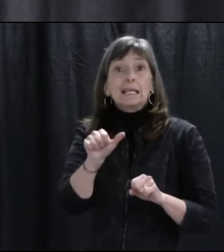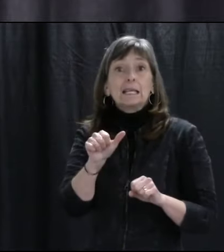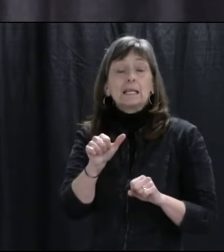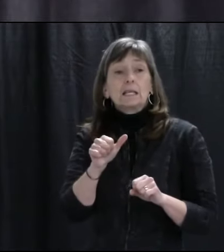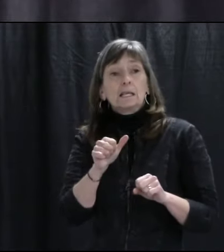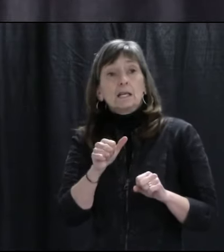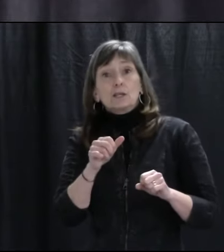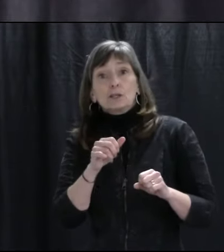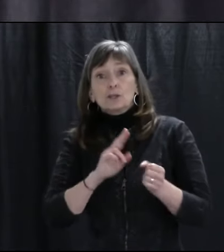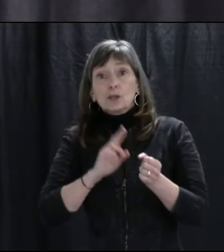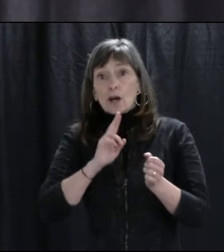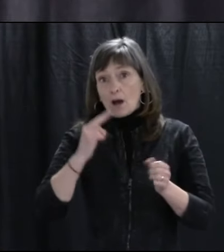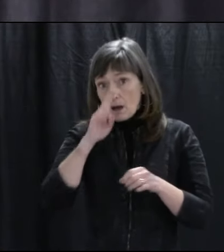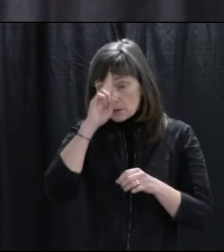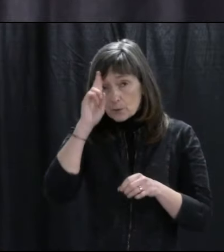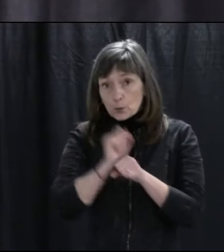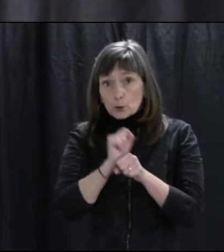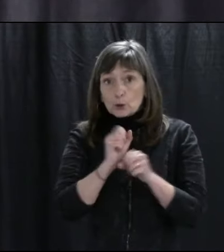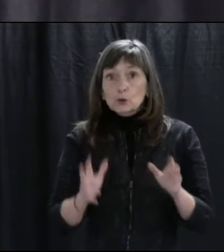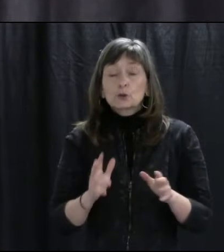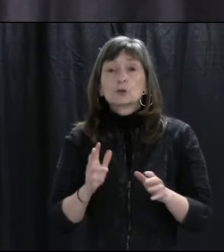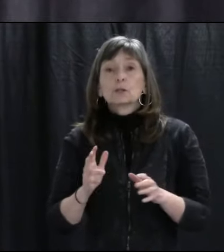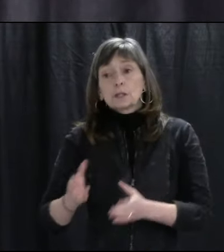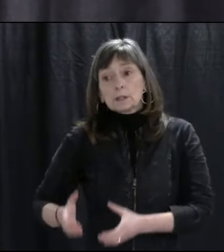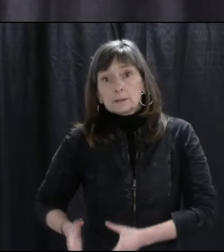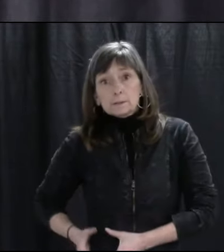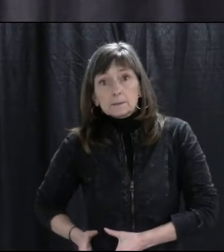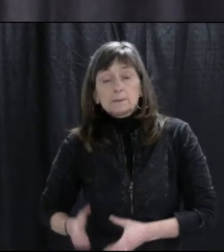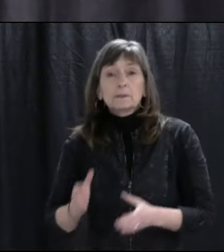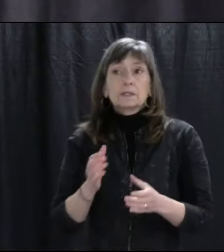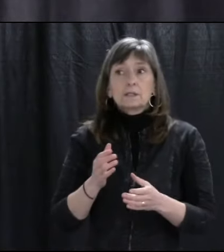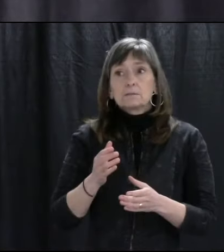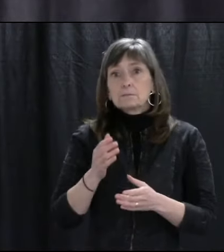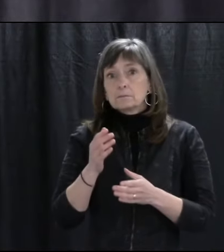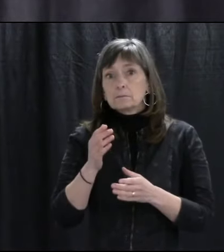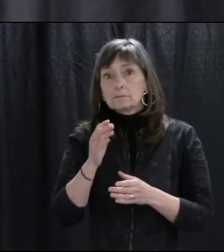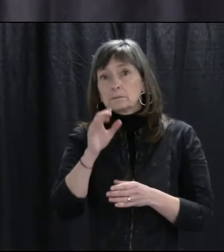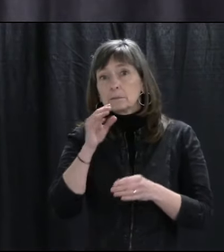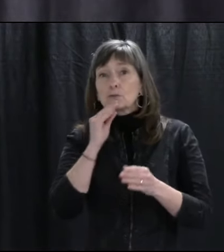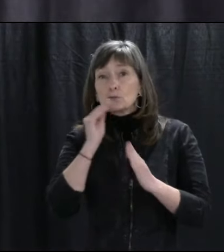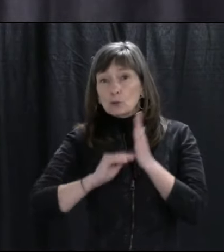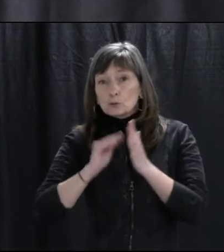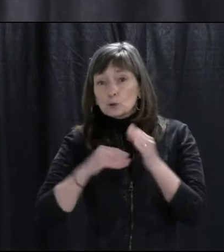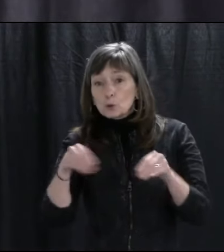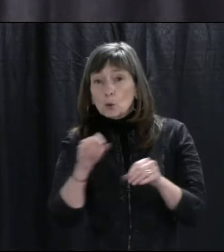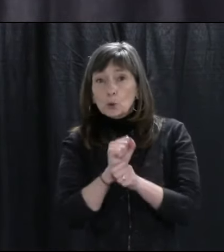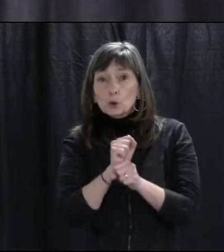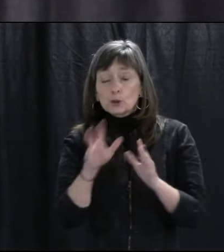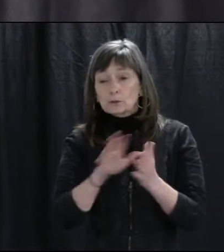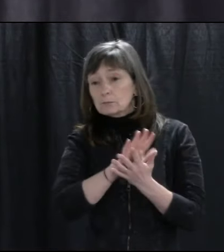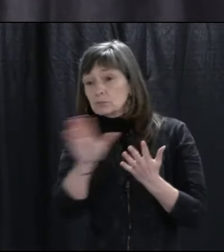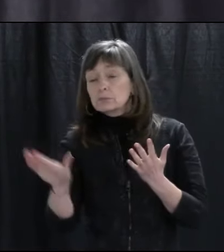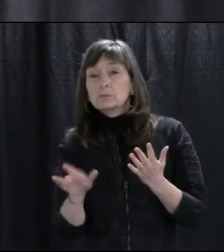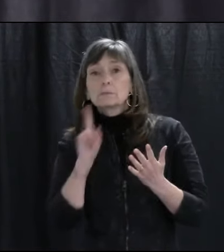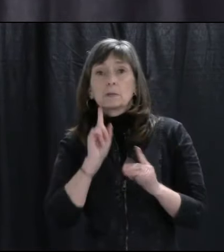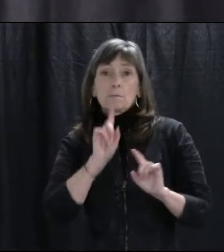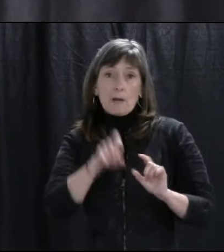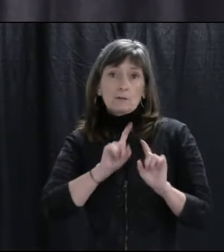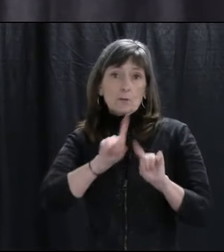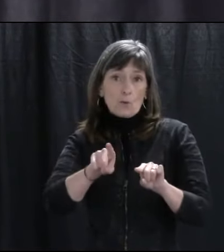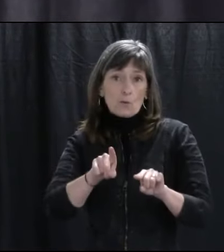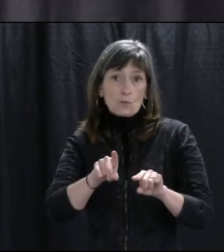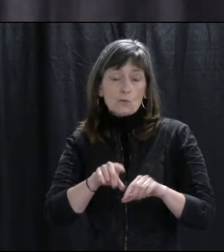municipal infrastructure workers, and others. If we are not out mingling, we can delay the virus's spread. Flattening the curve